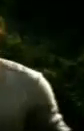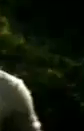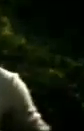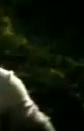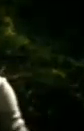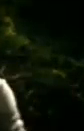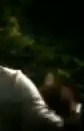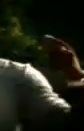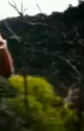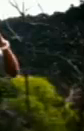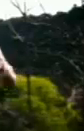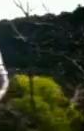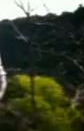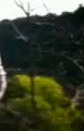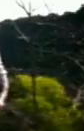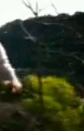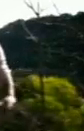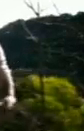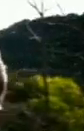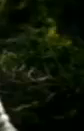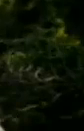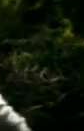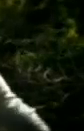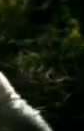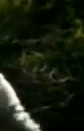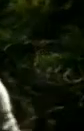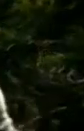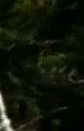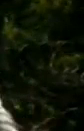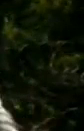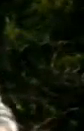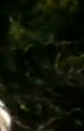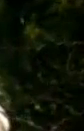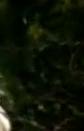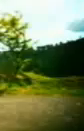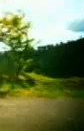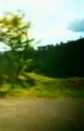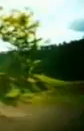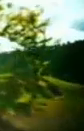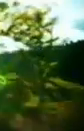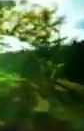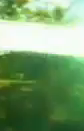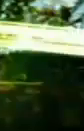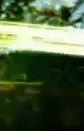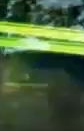an extra $20 free top-up when you top up to $100 every month.